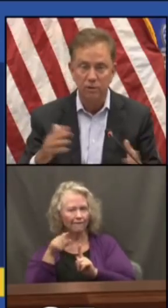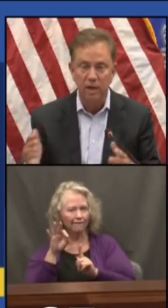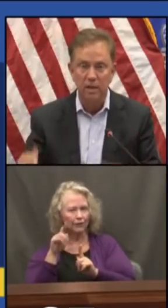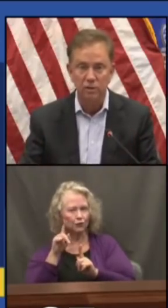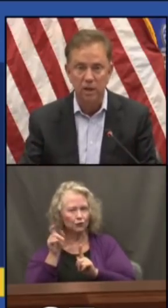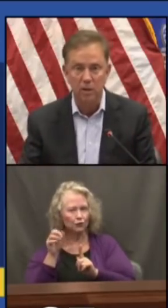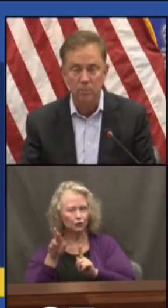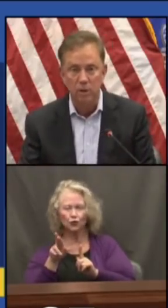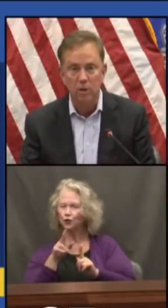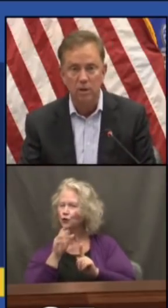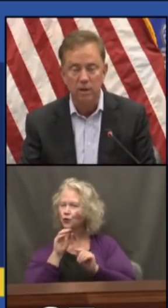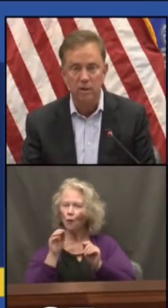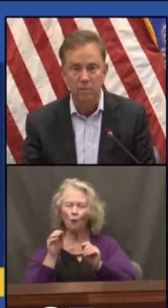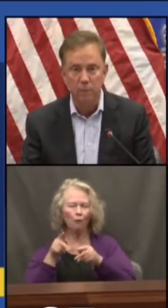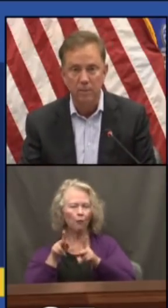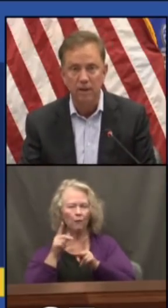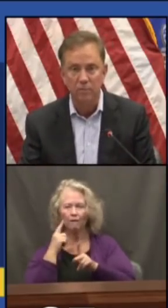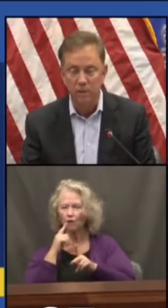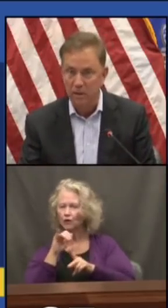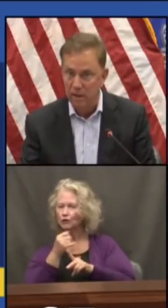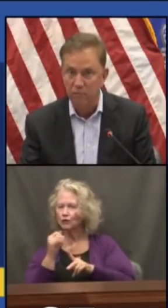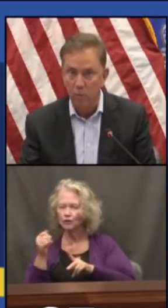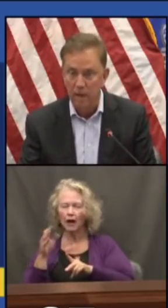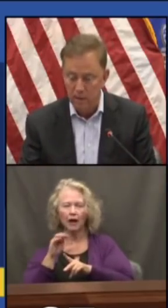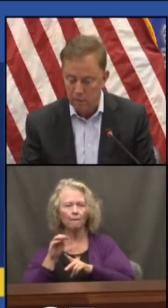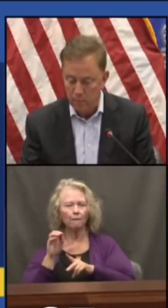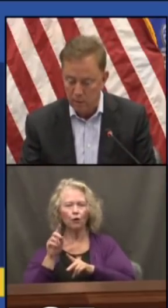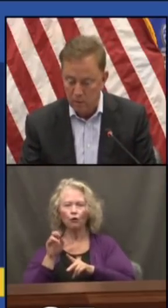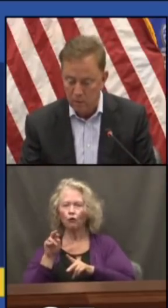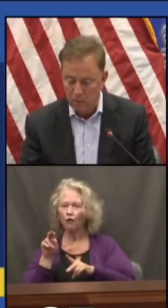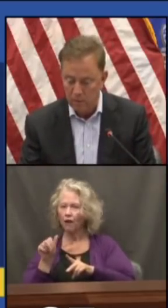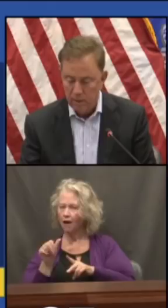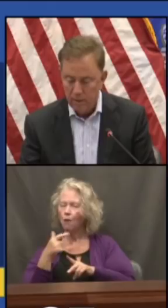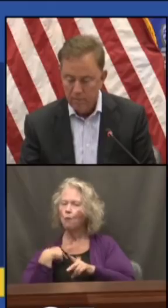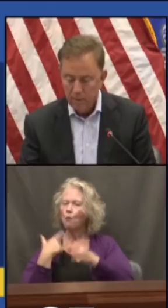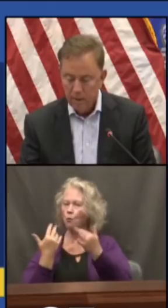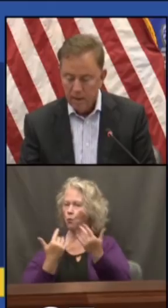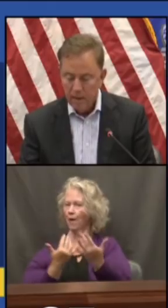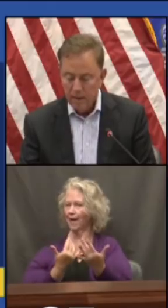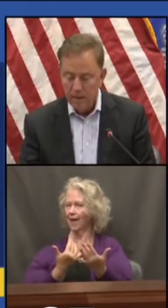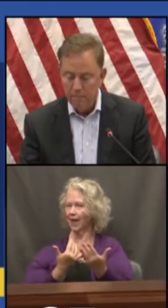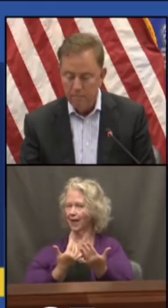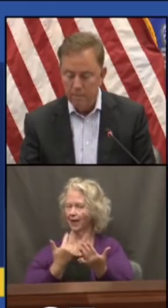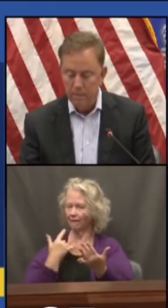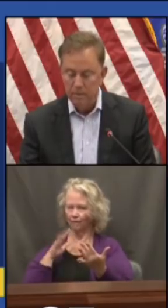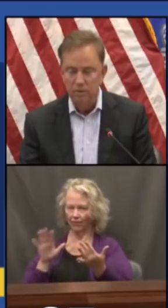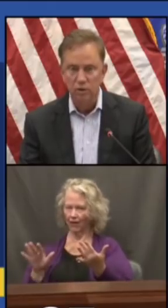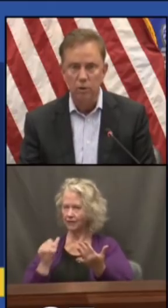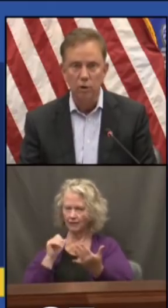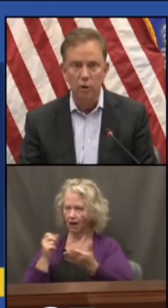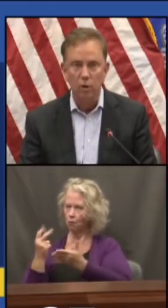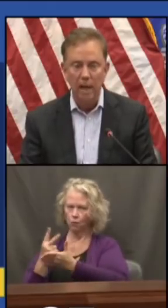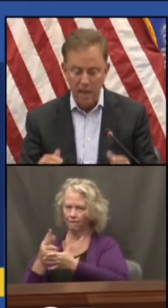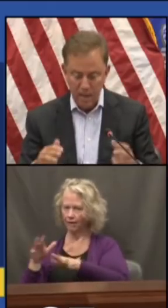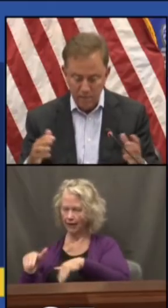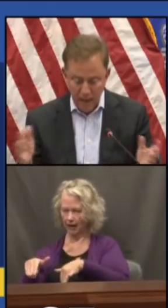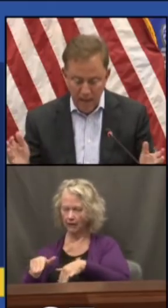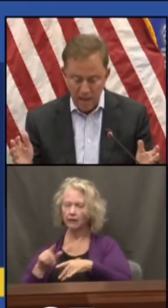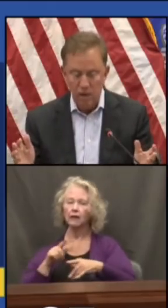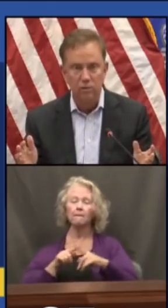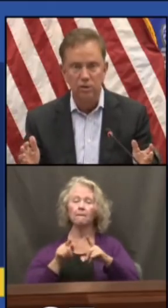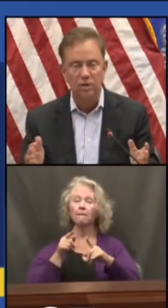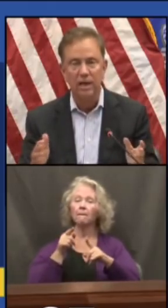for J&J and Moderna. There you probably you're going to have to wait a little bit longer. Um, so you can go to any